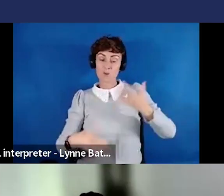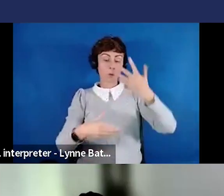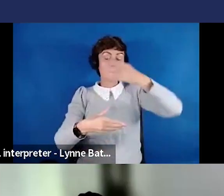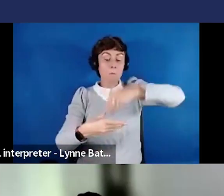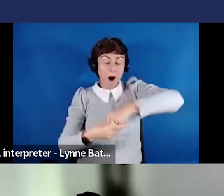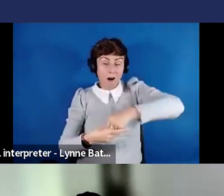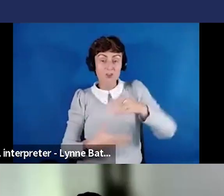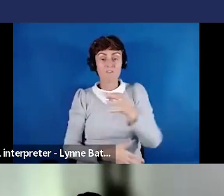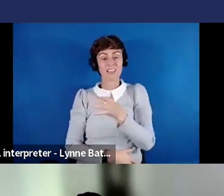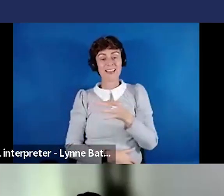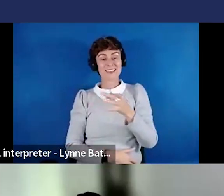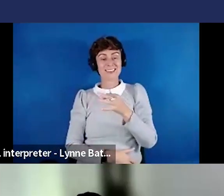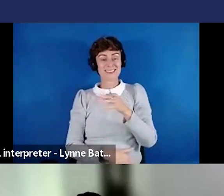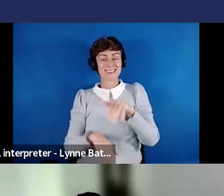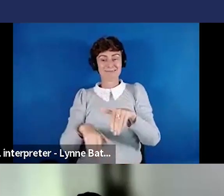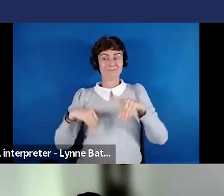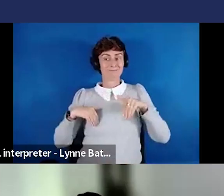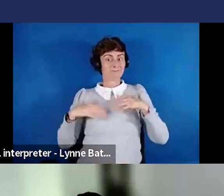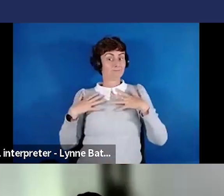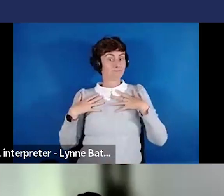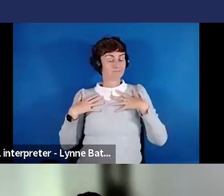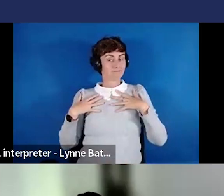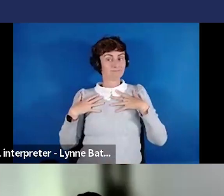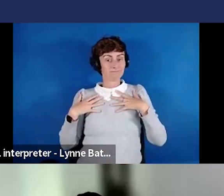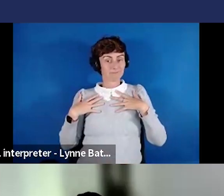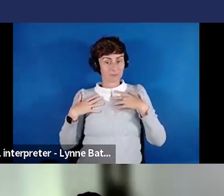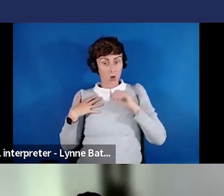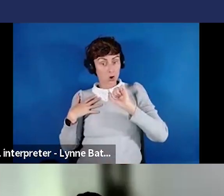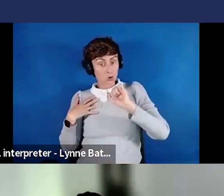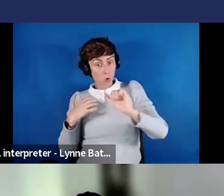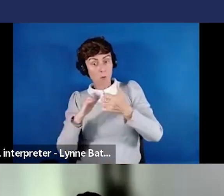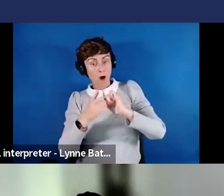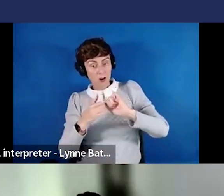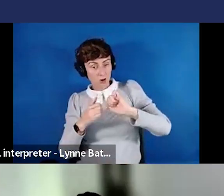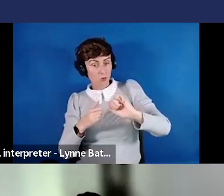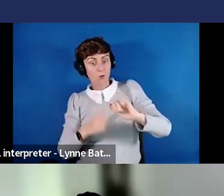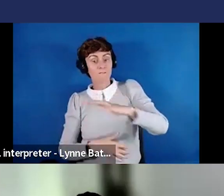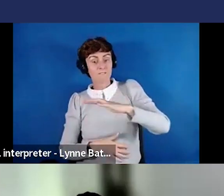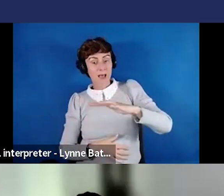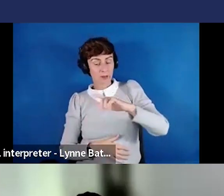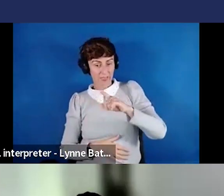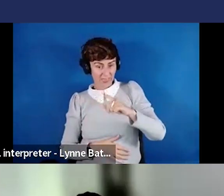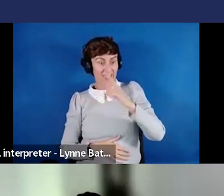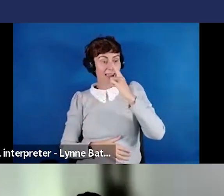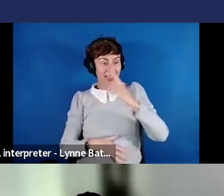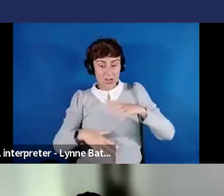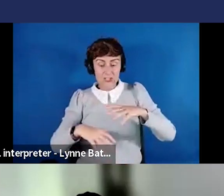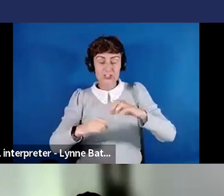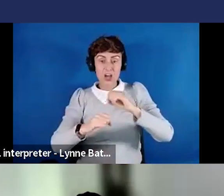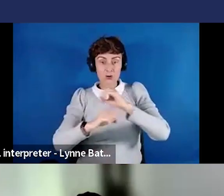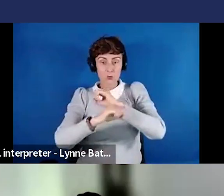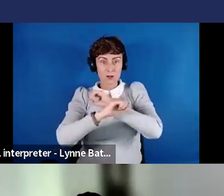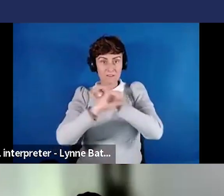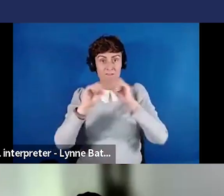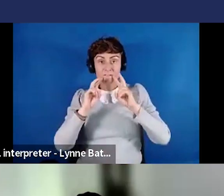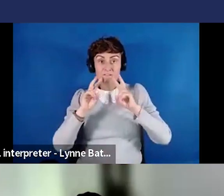And if you say to the dads, your partner and your family, they visualize their partner and children, and they